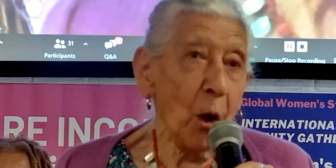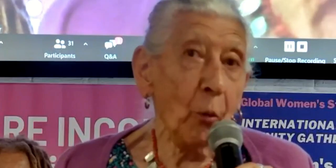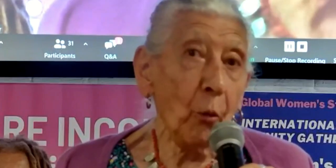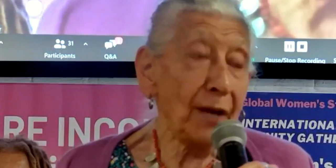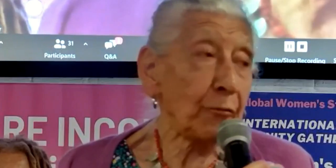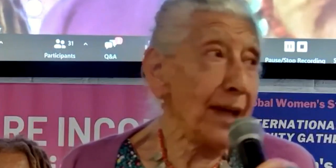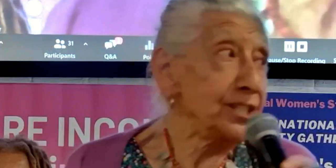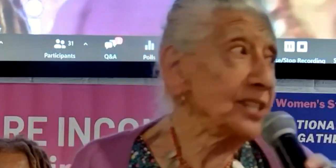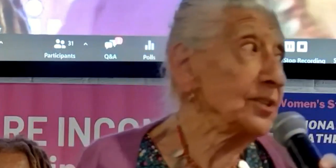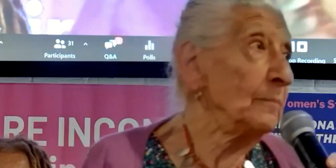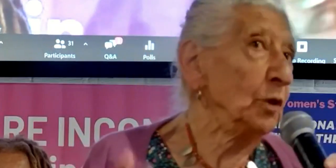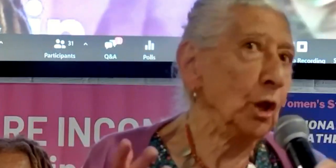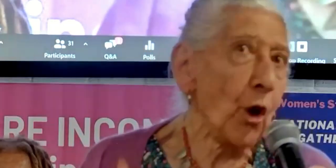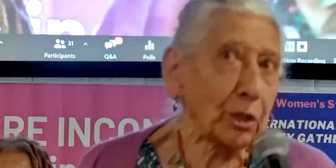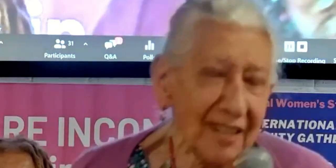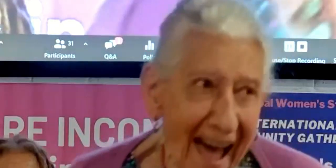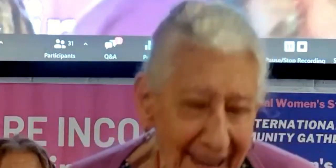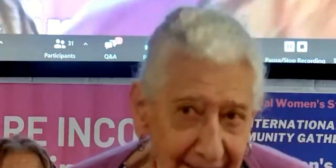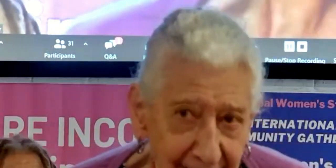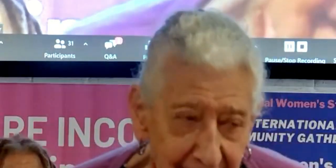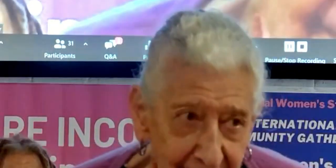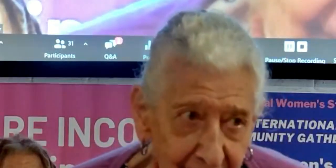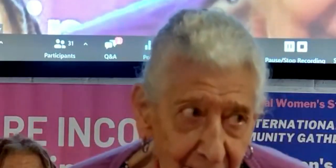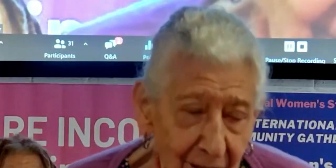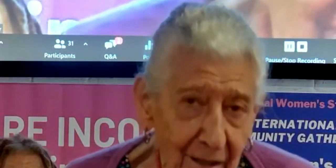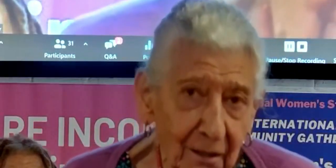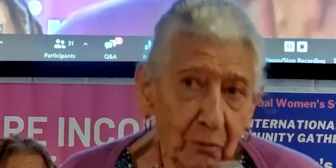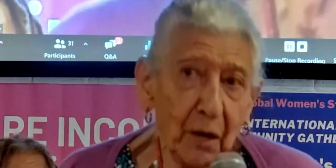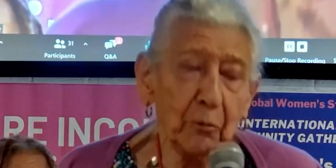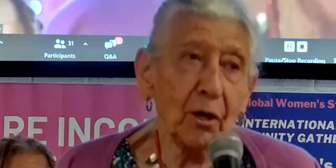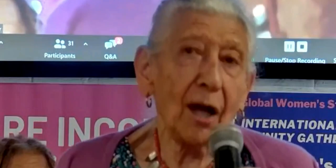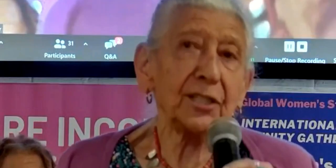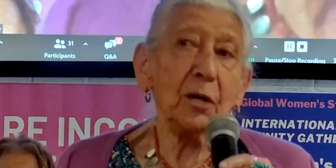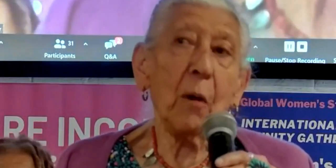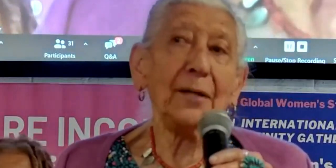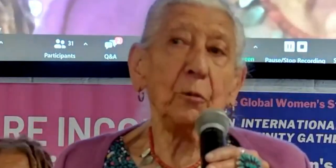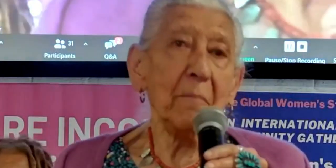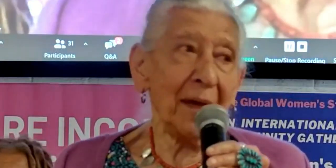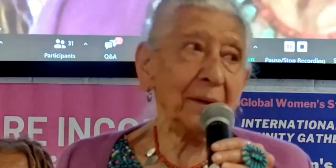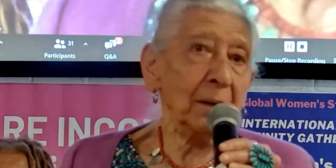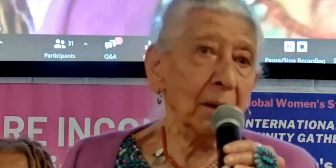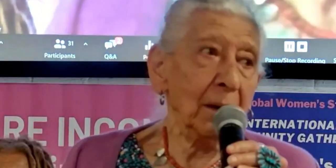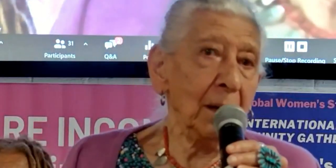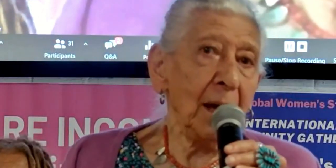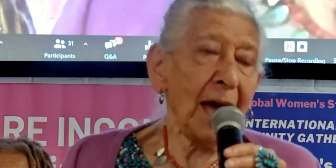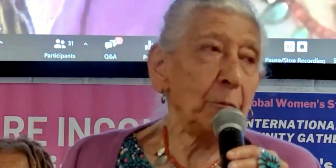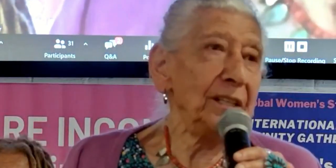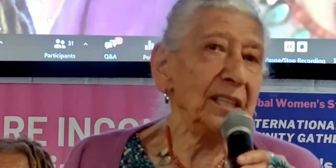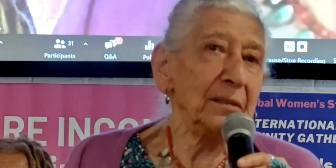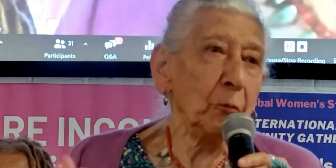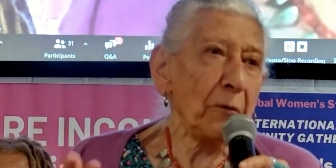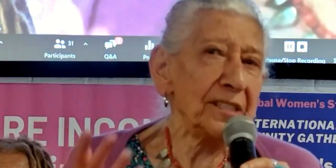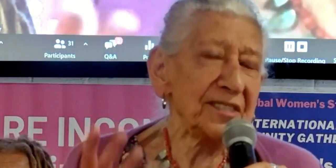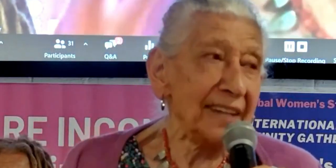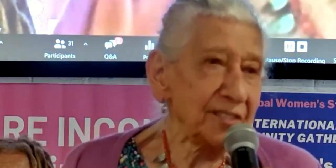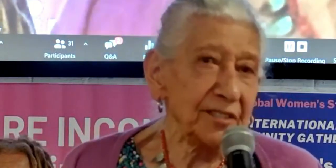understand what racism looked like. We were largely white women, and we